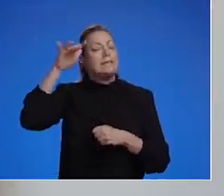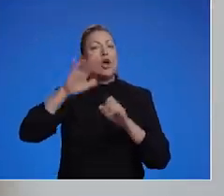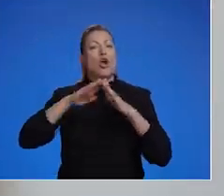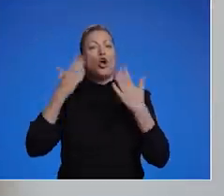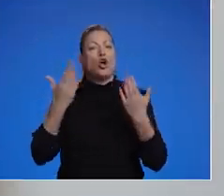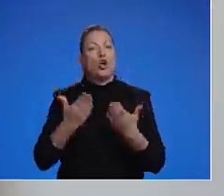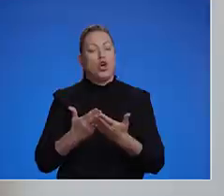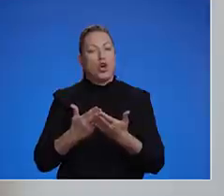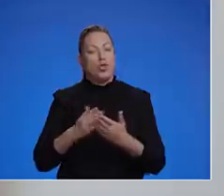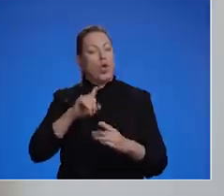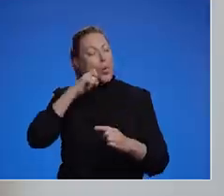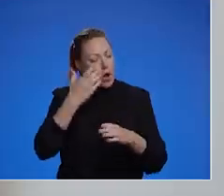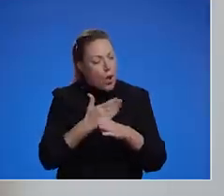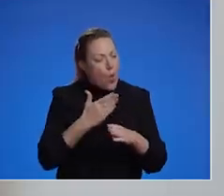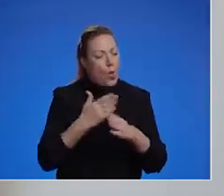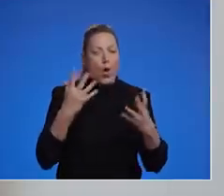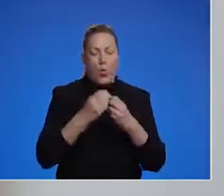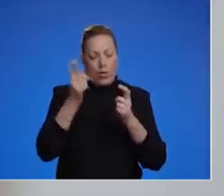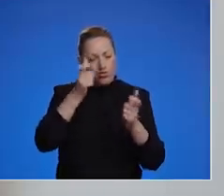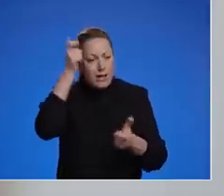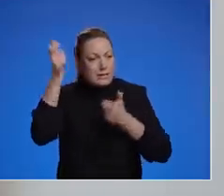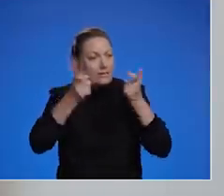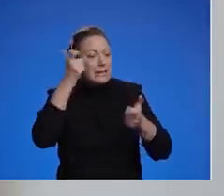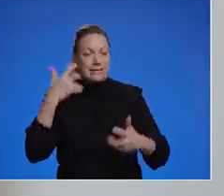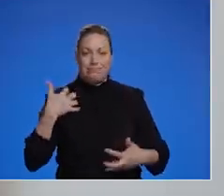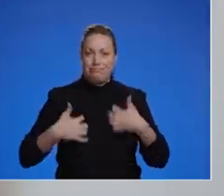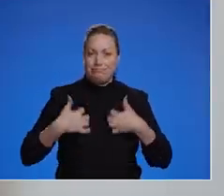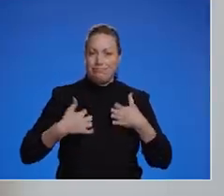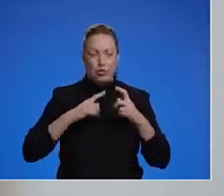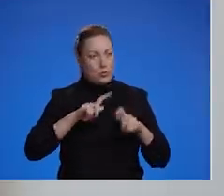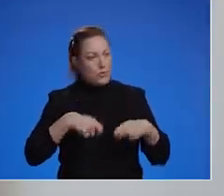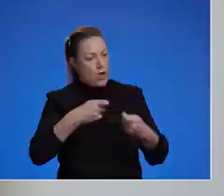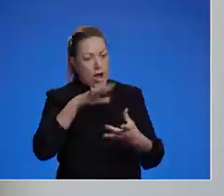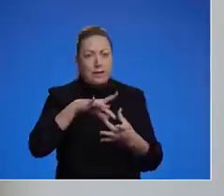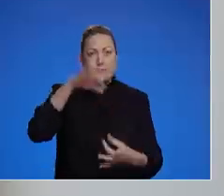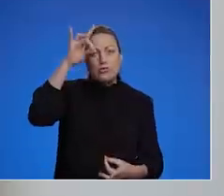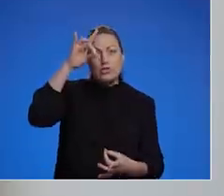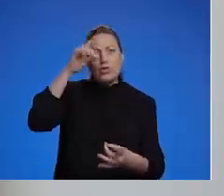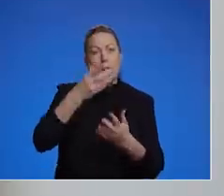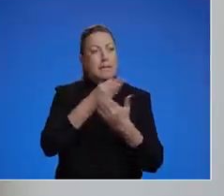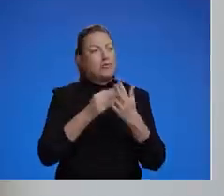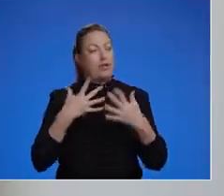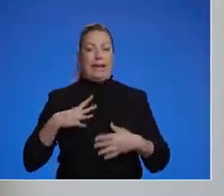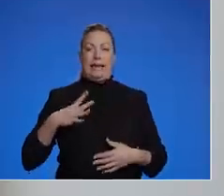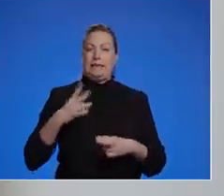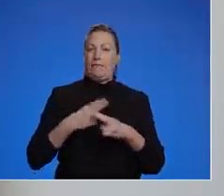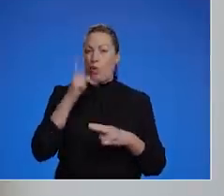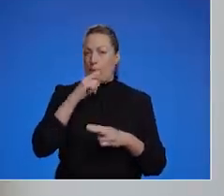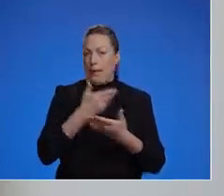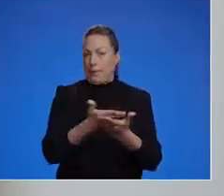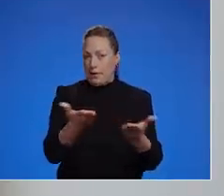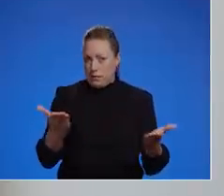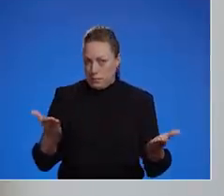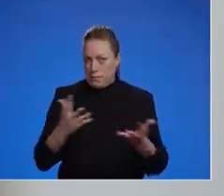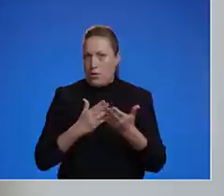on earth, will work with creativity and zeal in providing for the spiritual and material